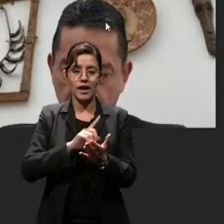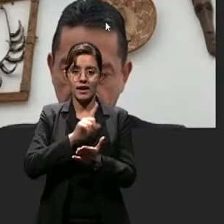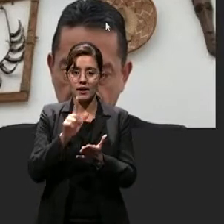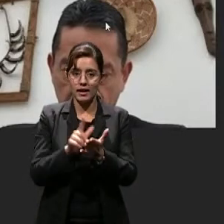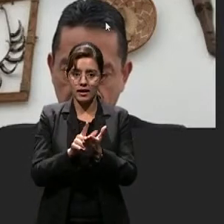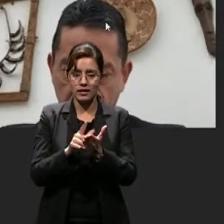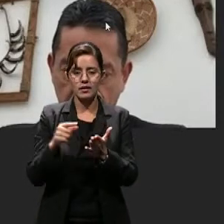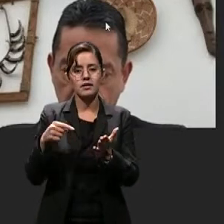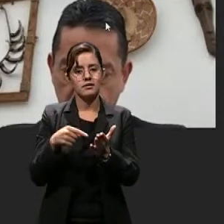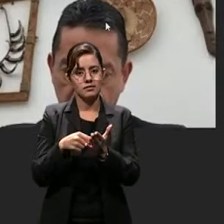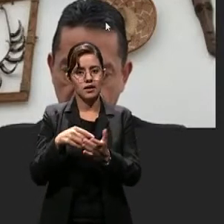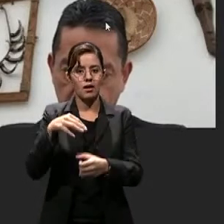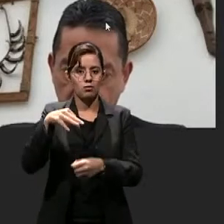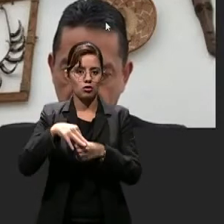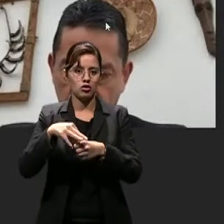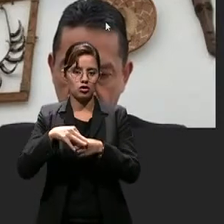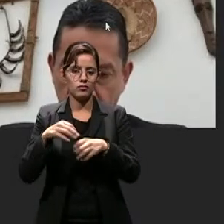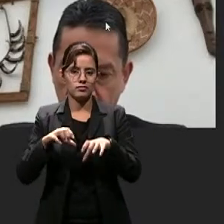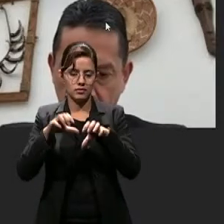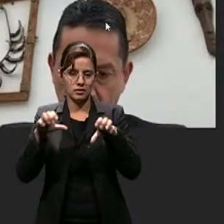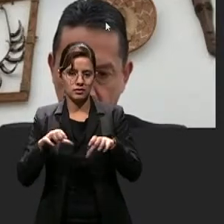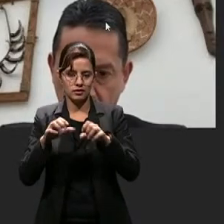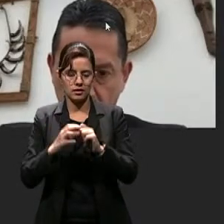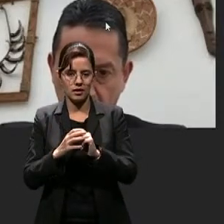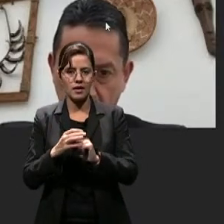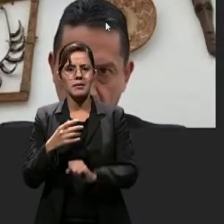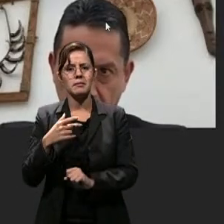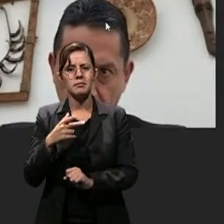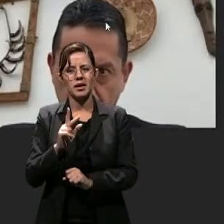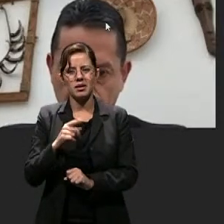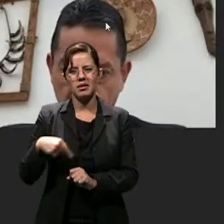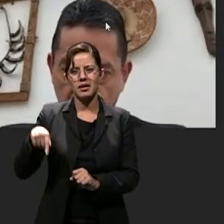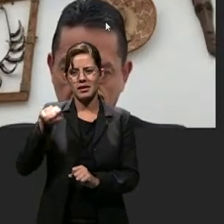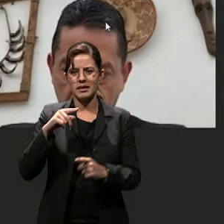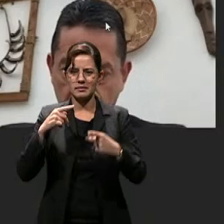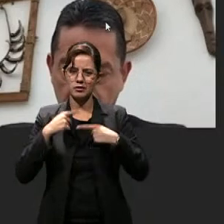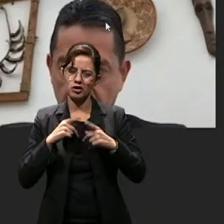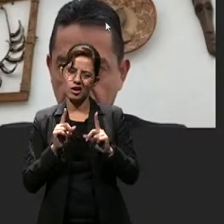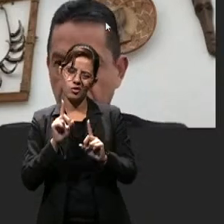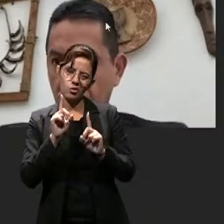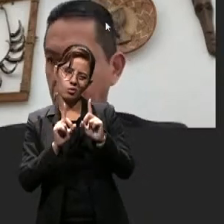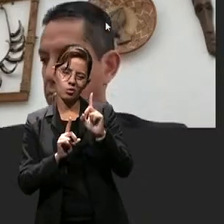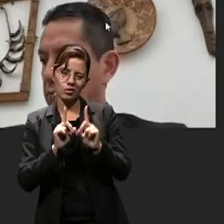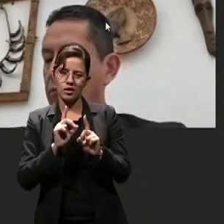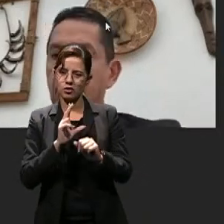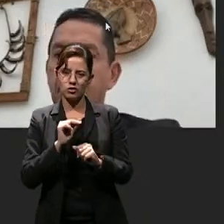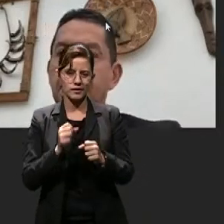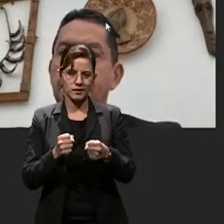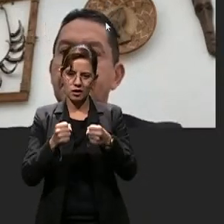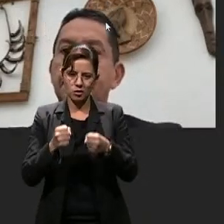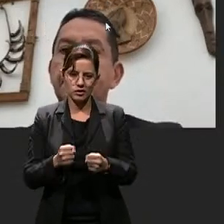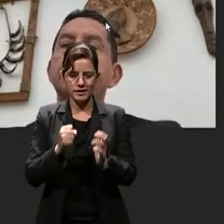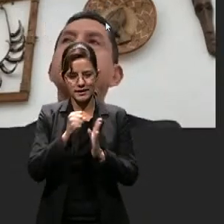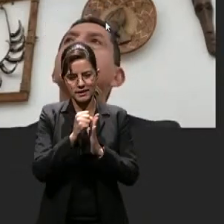to have e-voting. And there were all